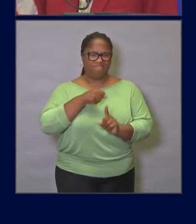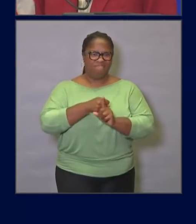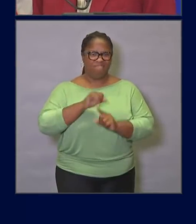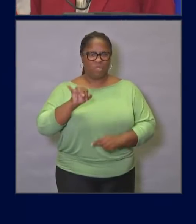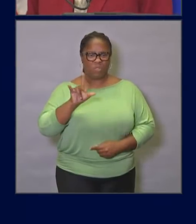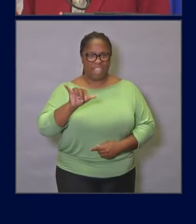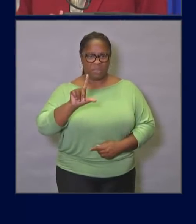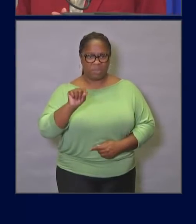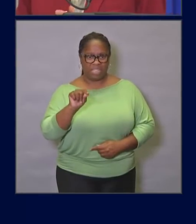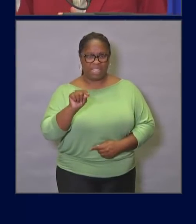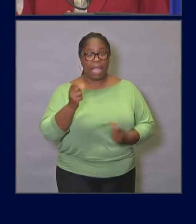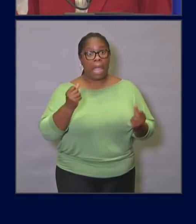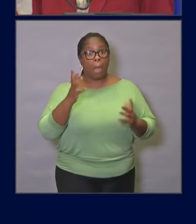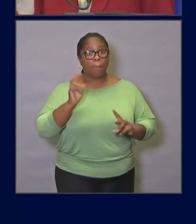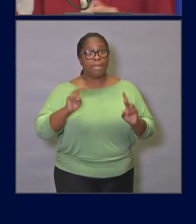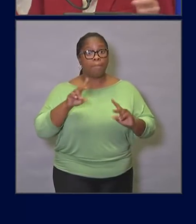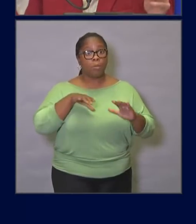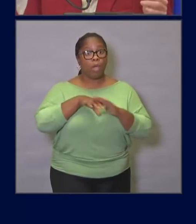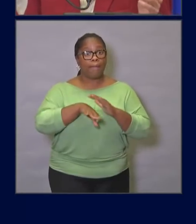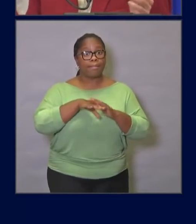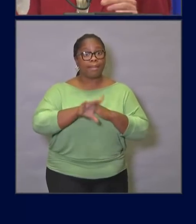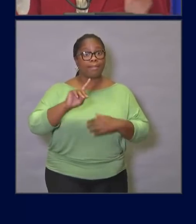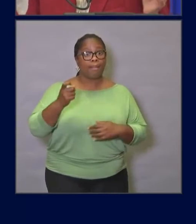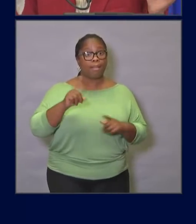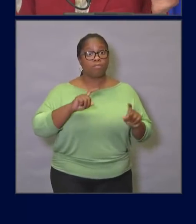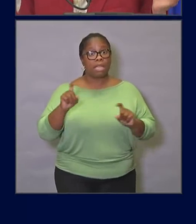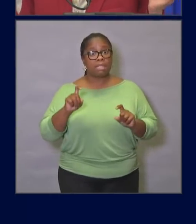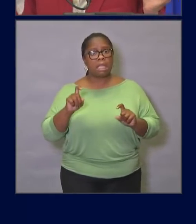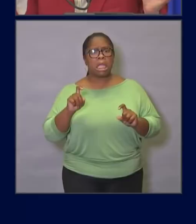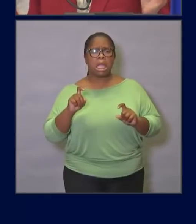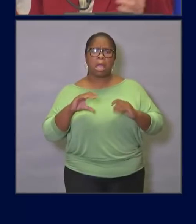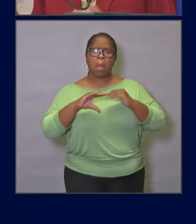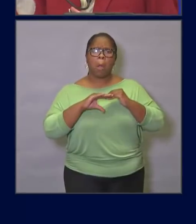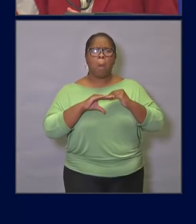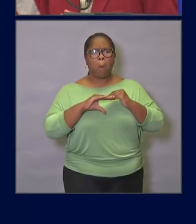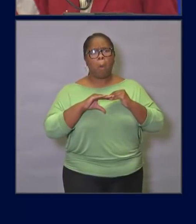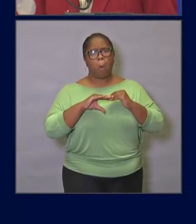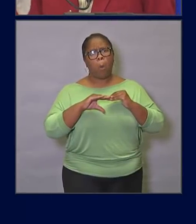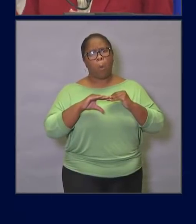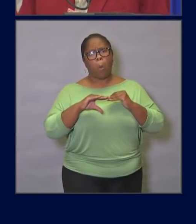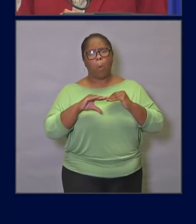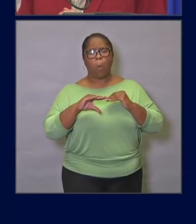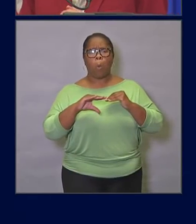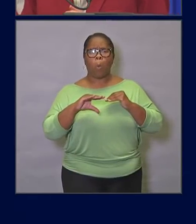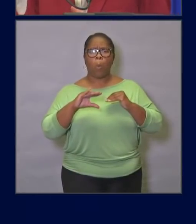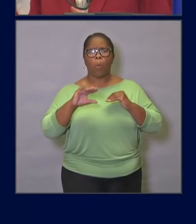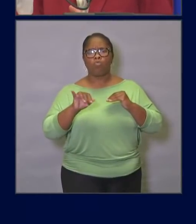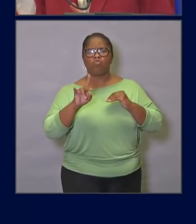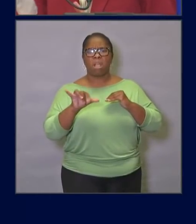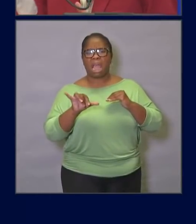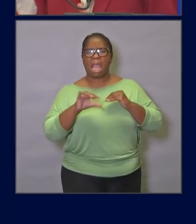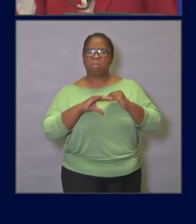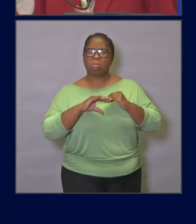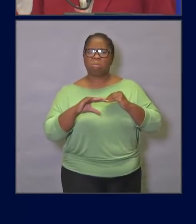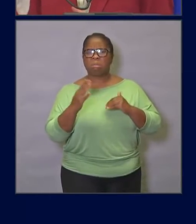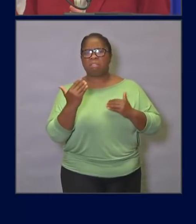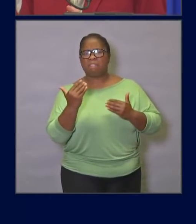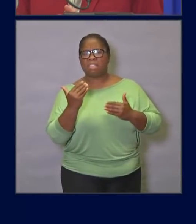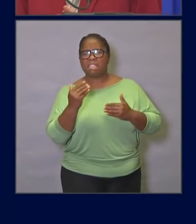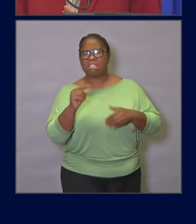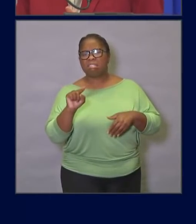are accessing diagnostic testing, remember, had been about steady earlier in the month at about 15,000